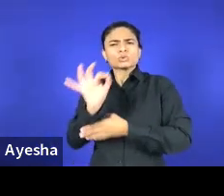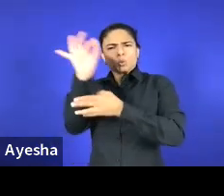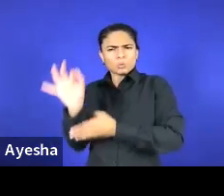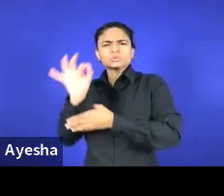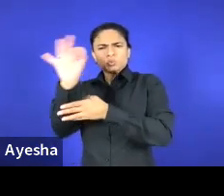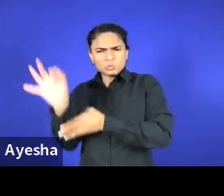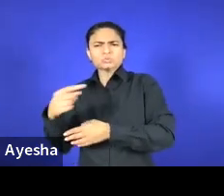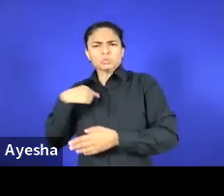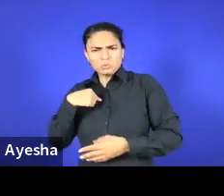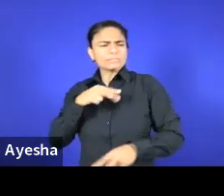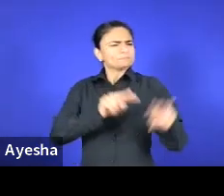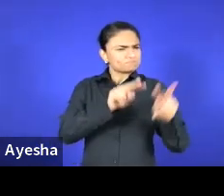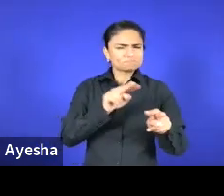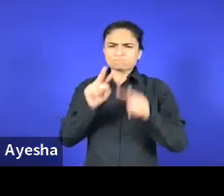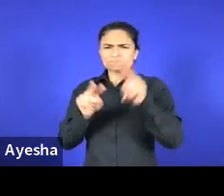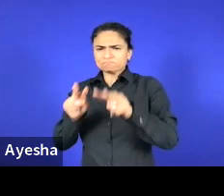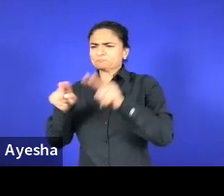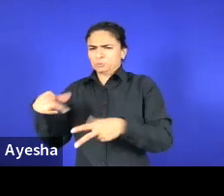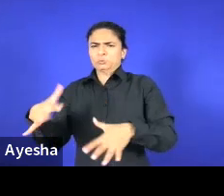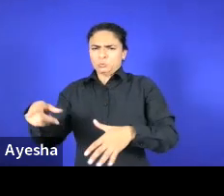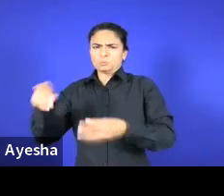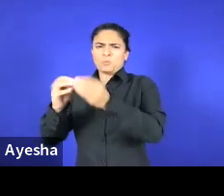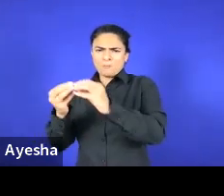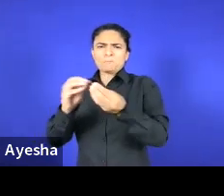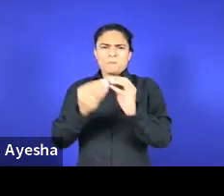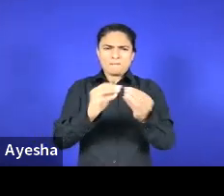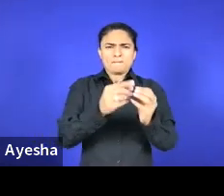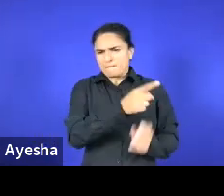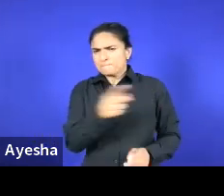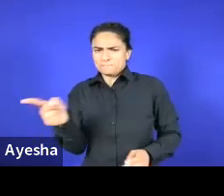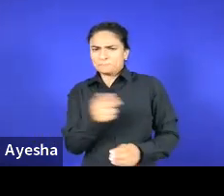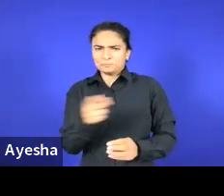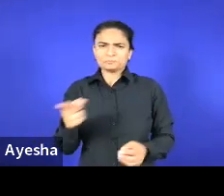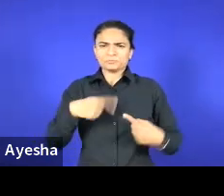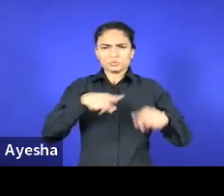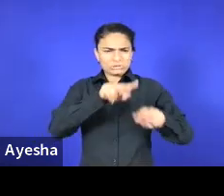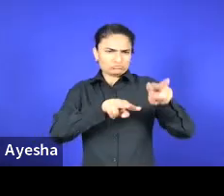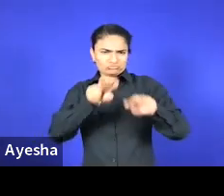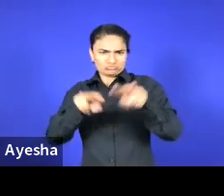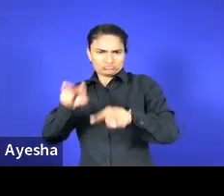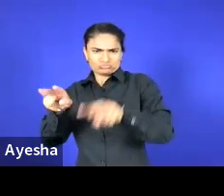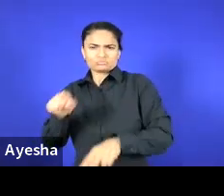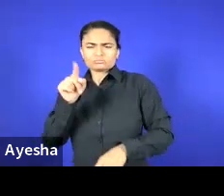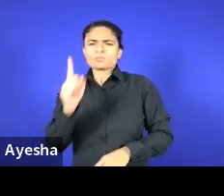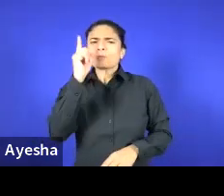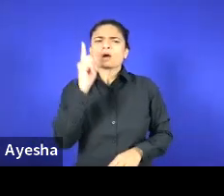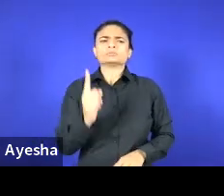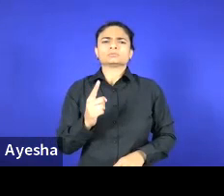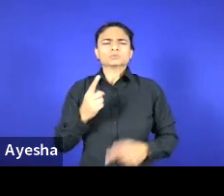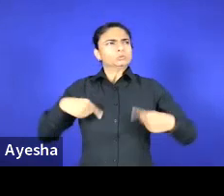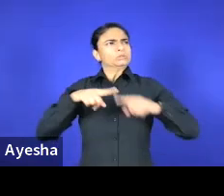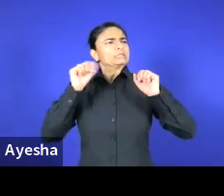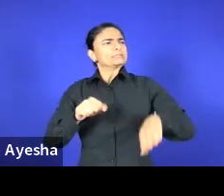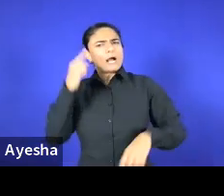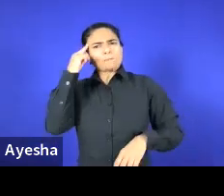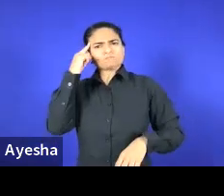for disability assessment that will be in line with the CRPD? And what is critical, and we saw that